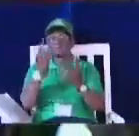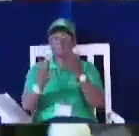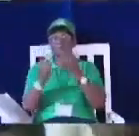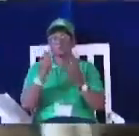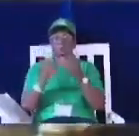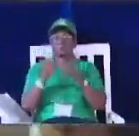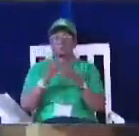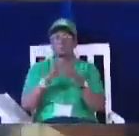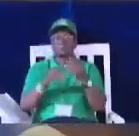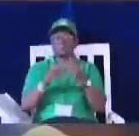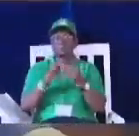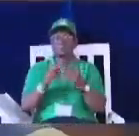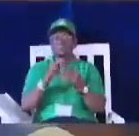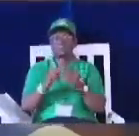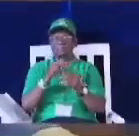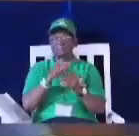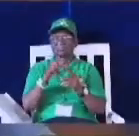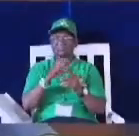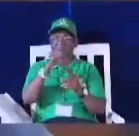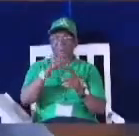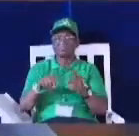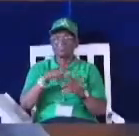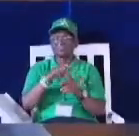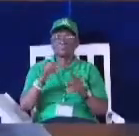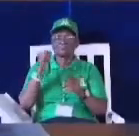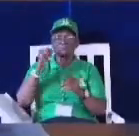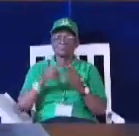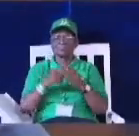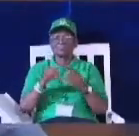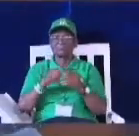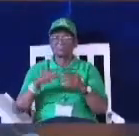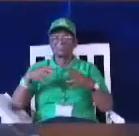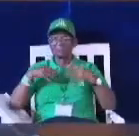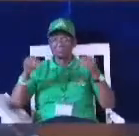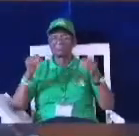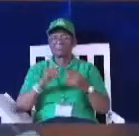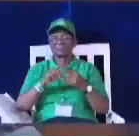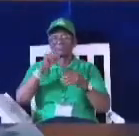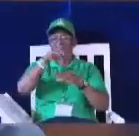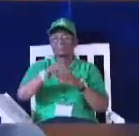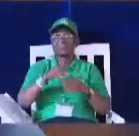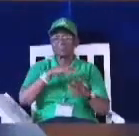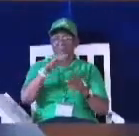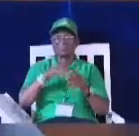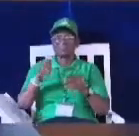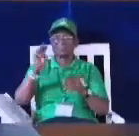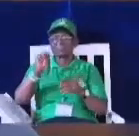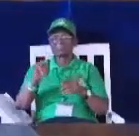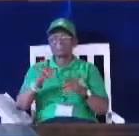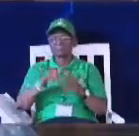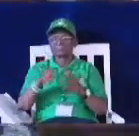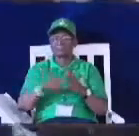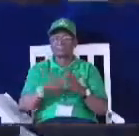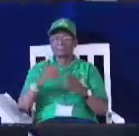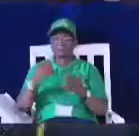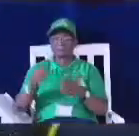And when you begin to heal tonight, Father, include them among the people.